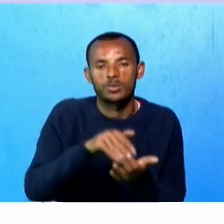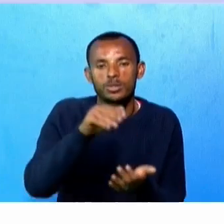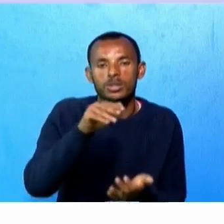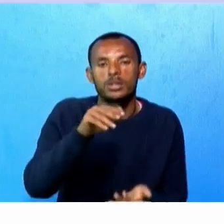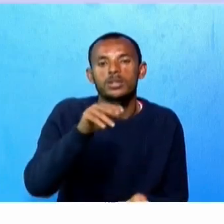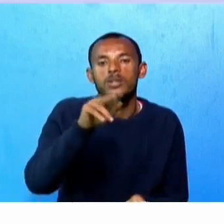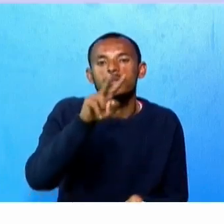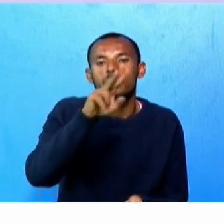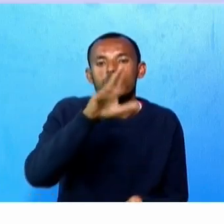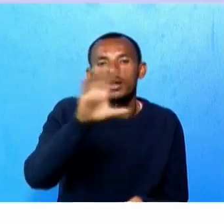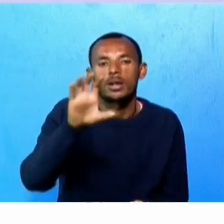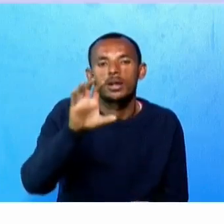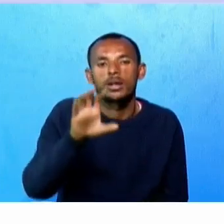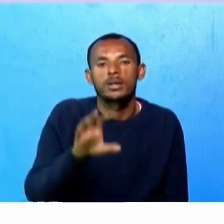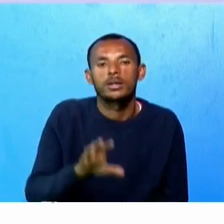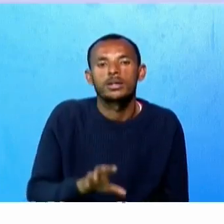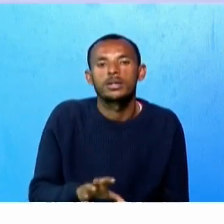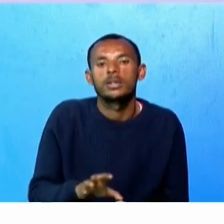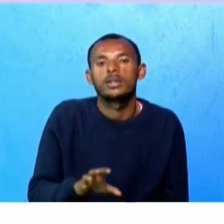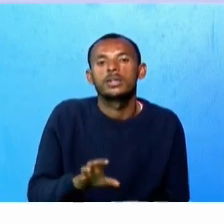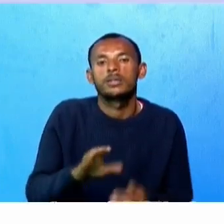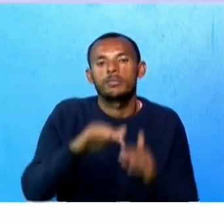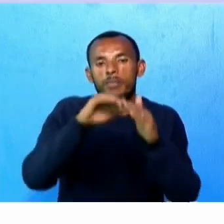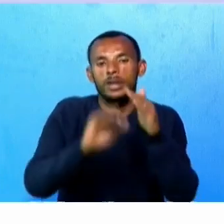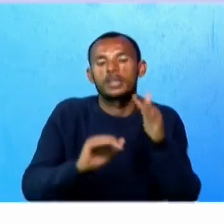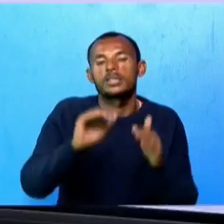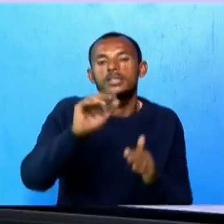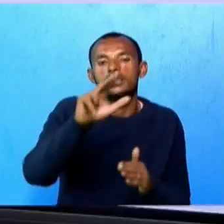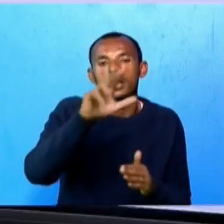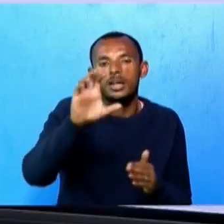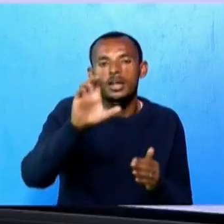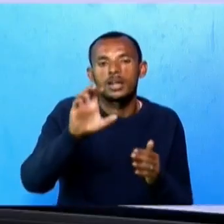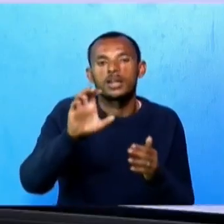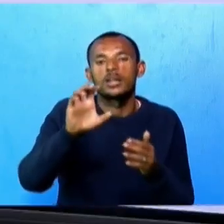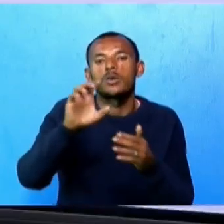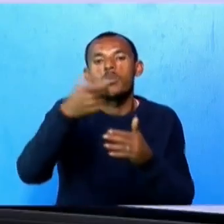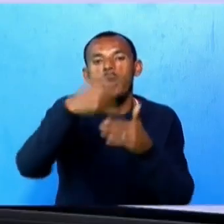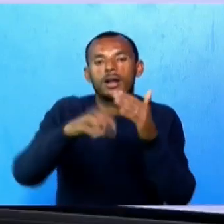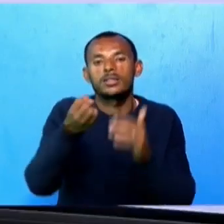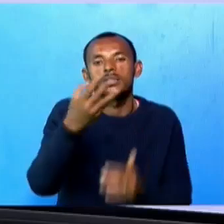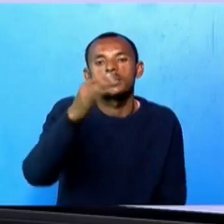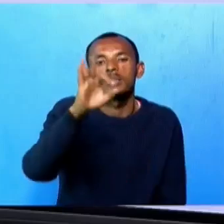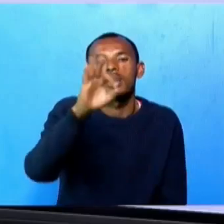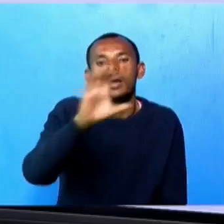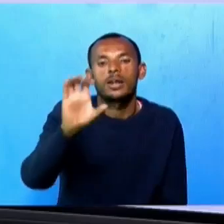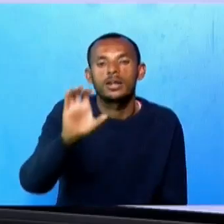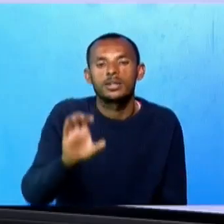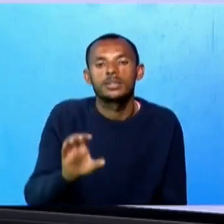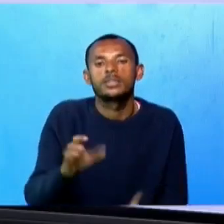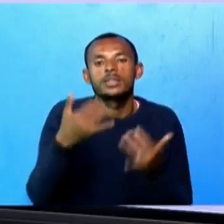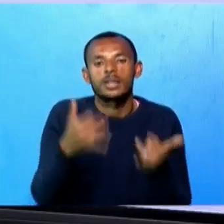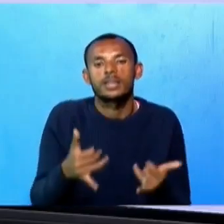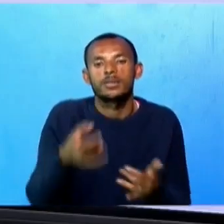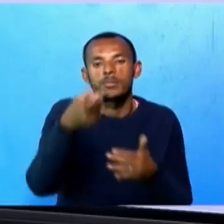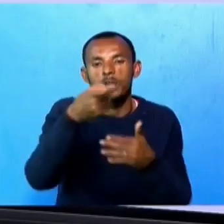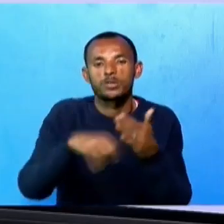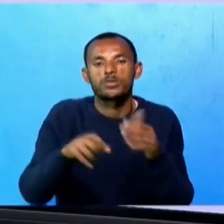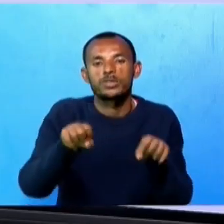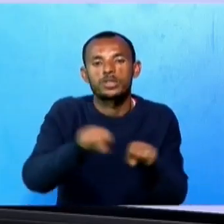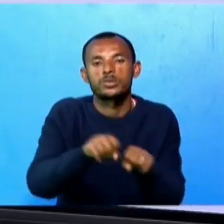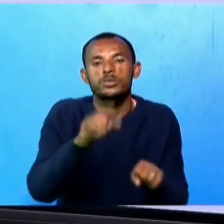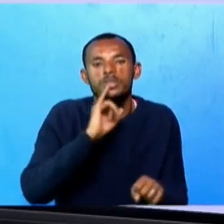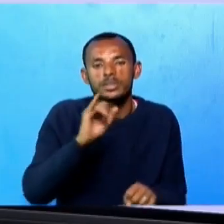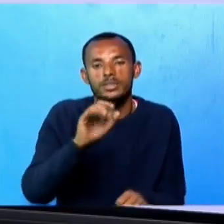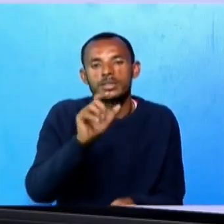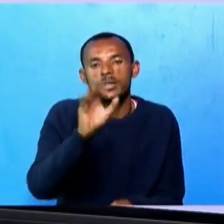the result is 900. So here, this number tells us the current price of the shoe,